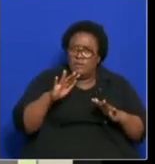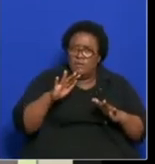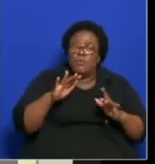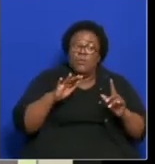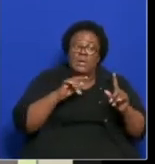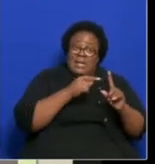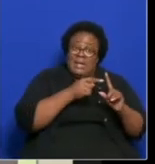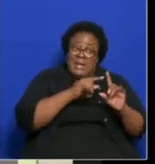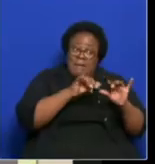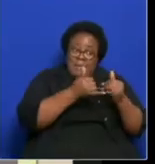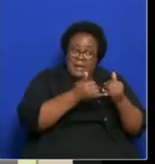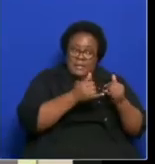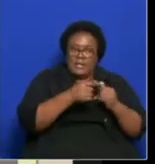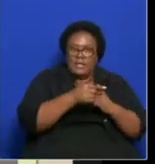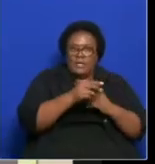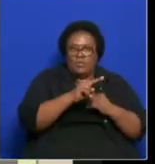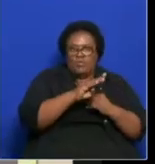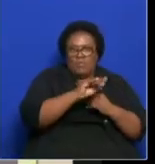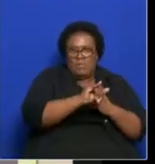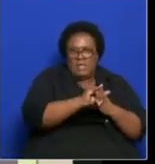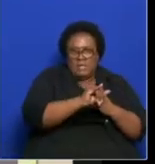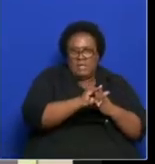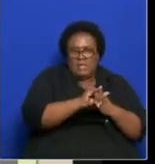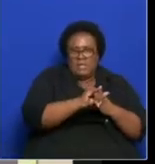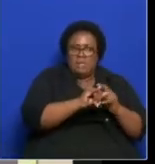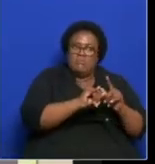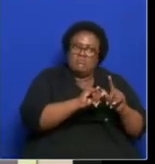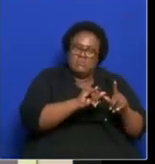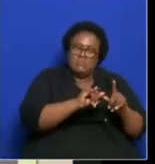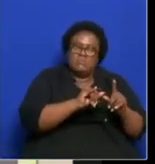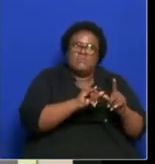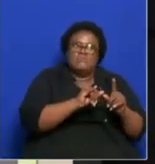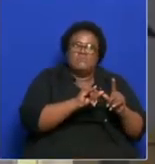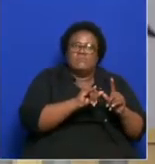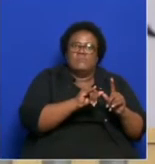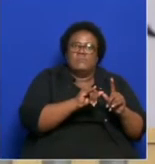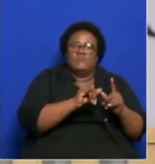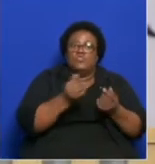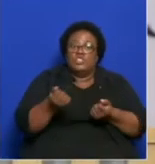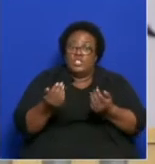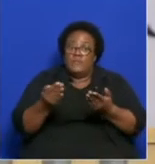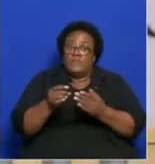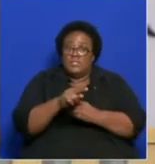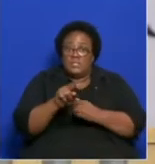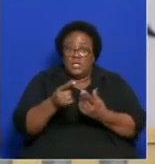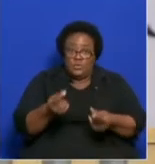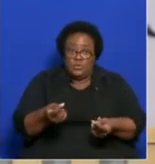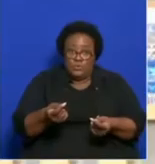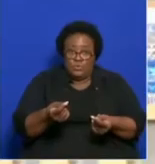Director Malatji, did you know or did you not know? Let me say I did not know. Thank you. Thank you.